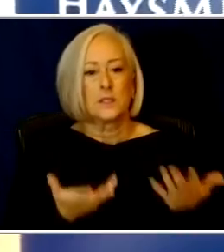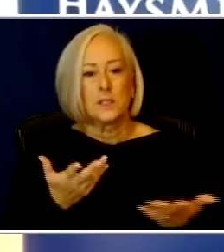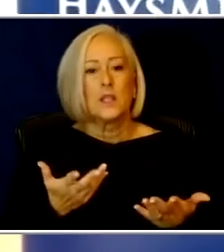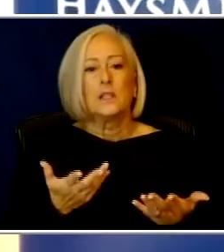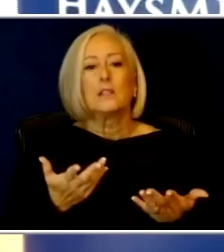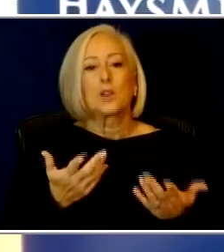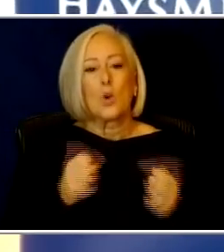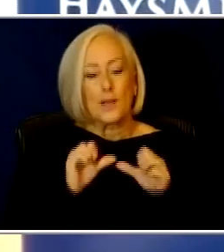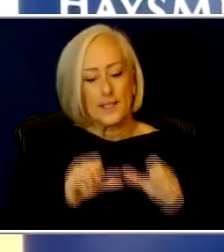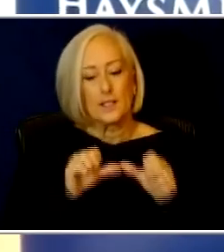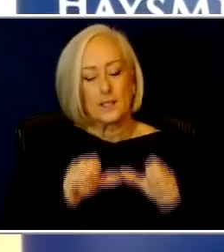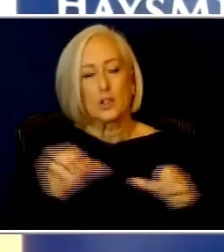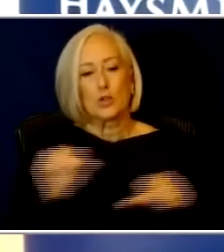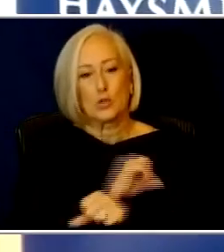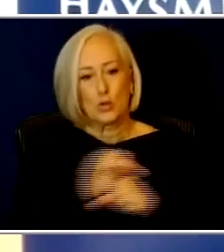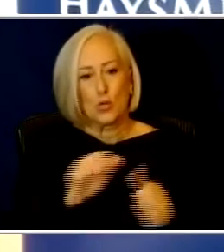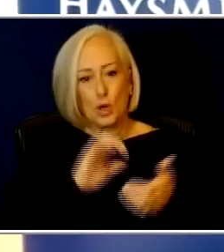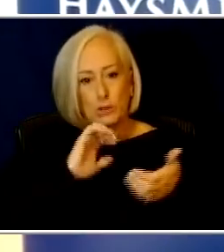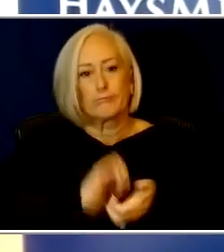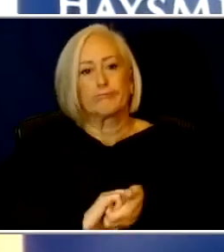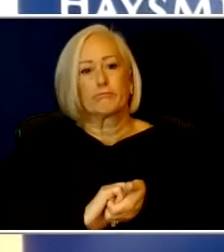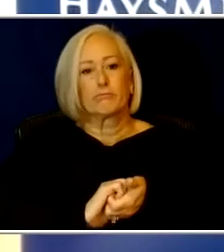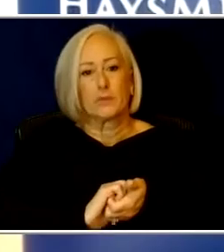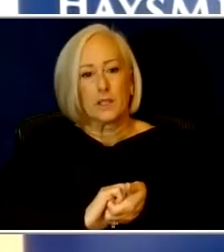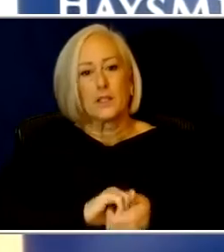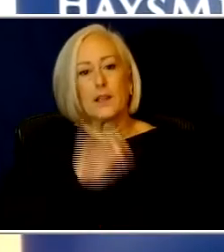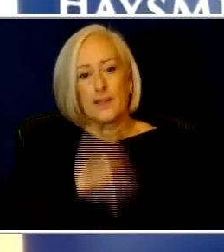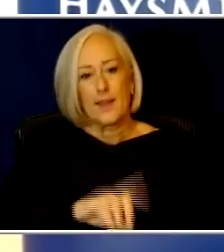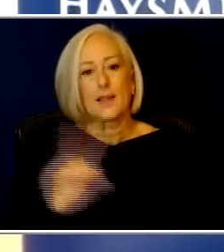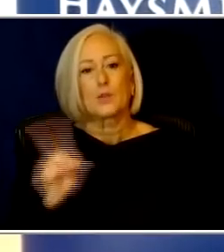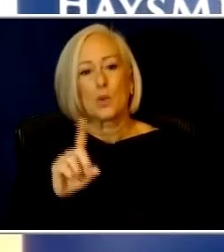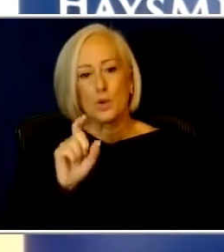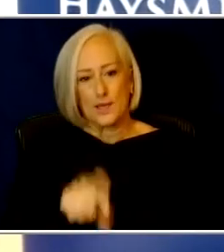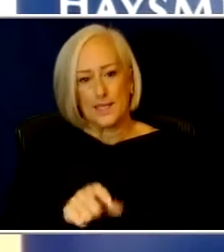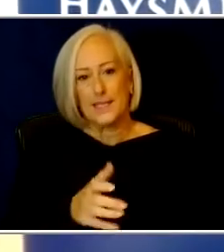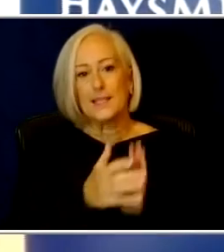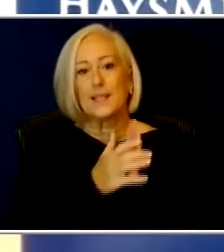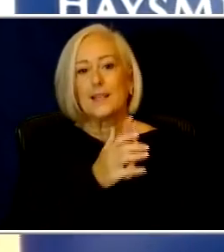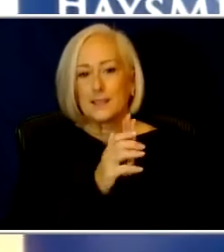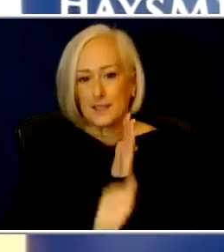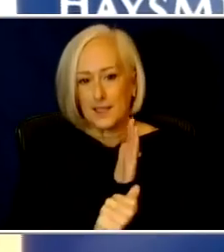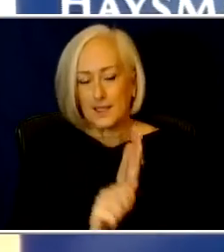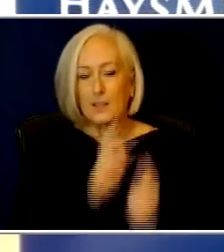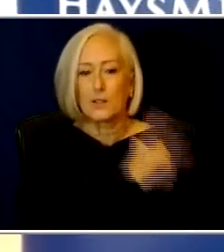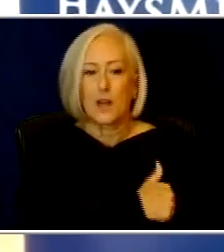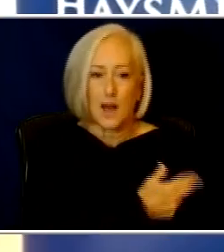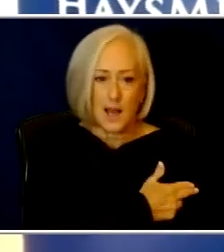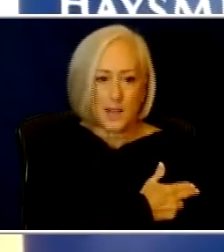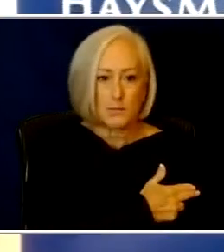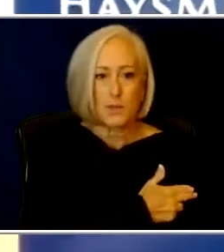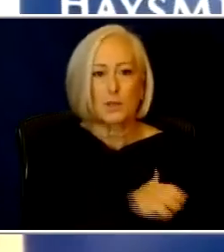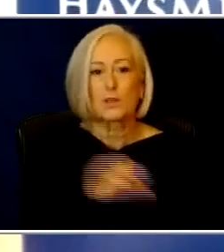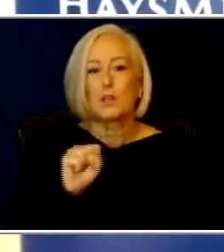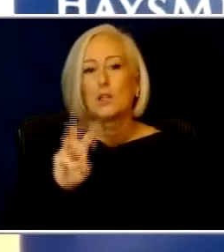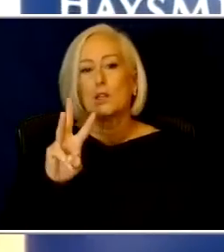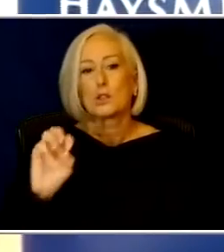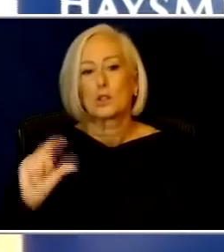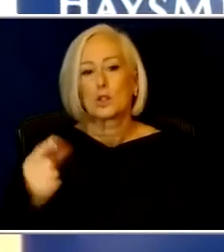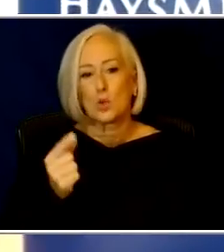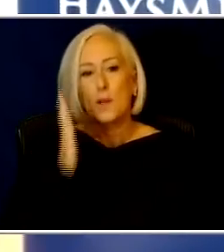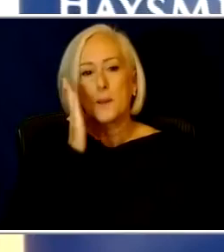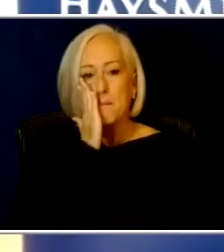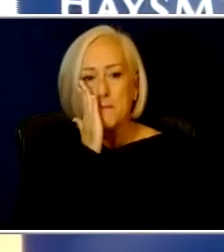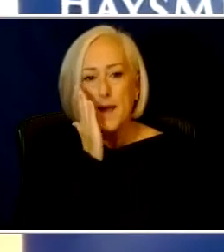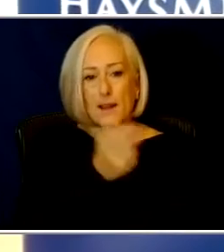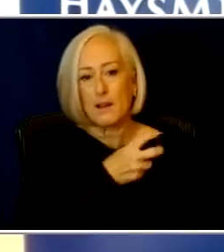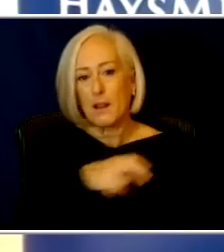with that's where we can use the critical access hospitals and the skilled care and the swing bed units to try to get people out the door so that we can take more of the acute ones.